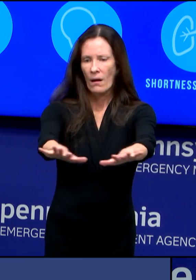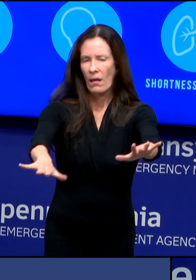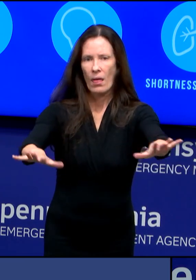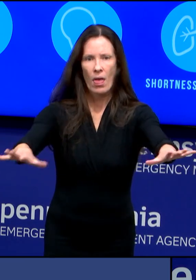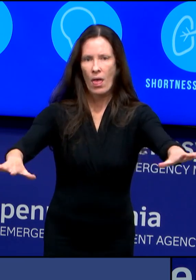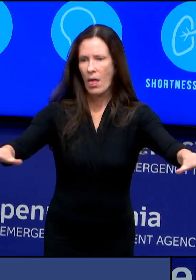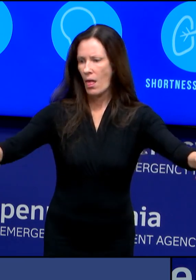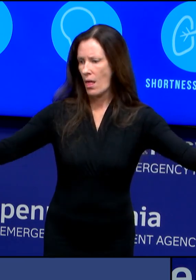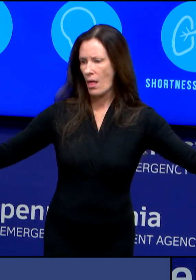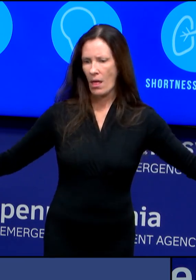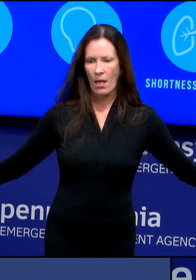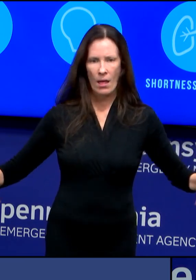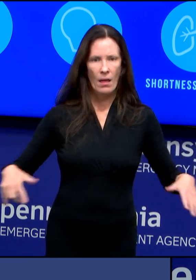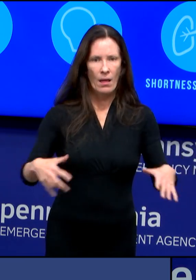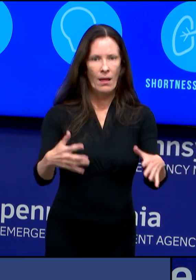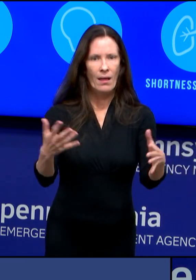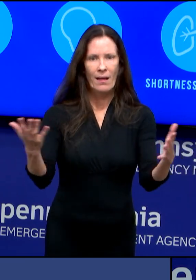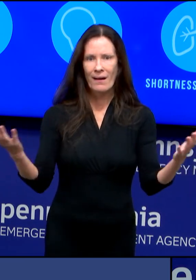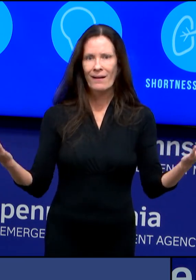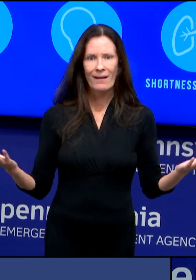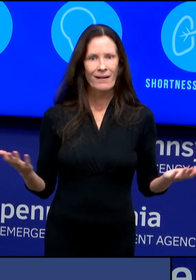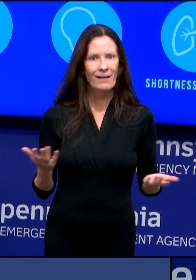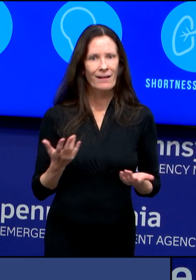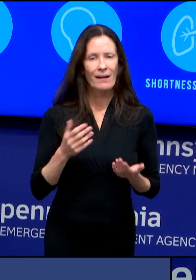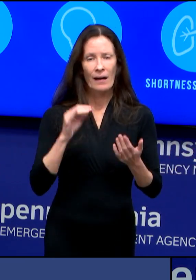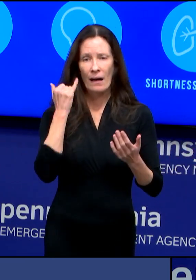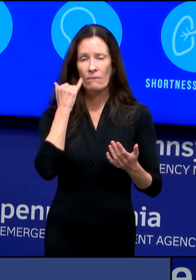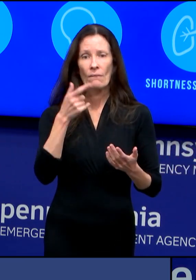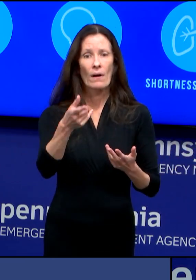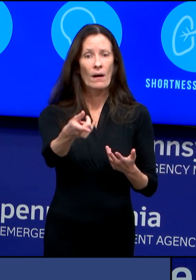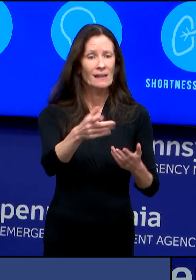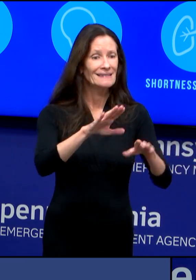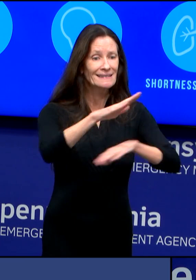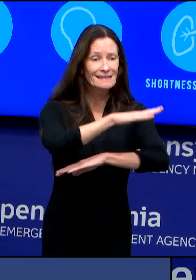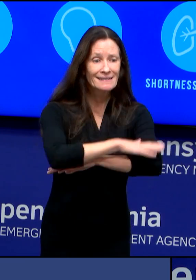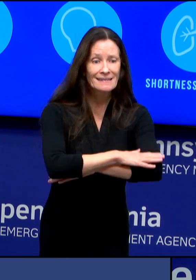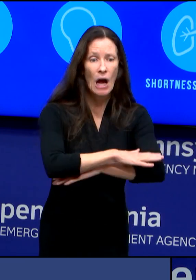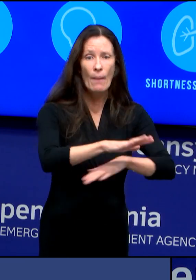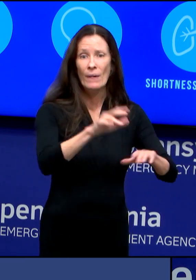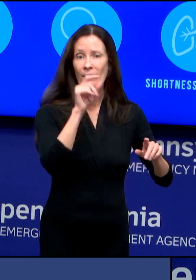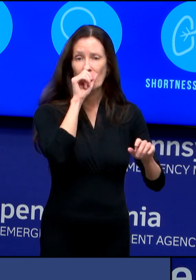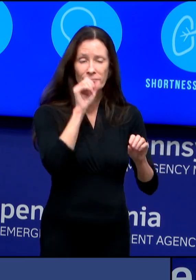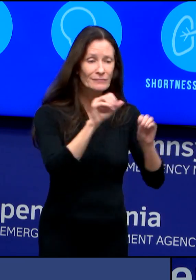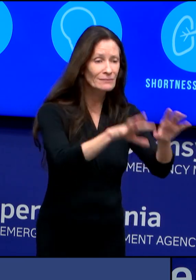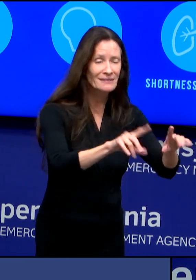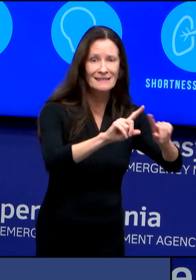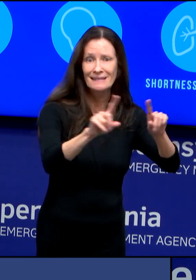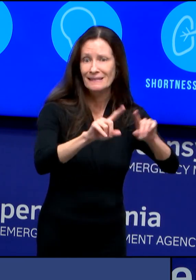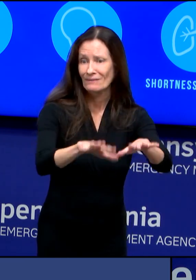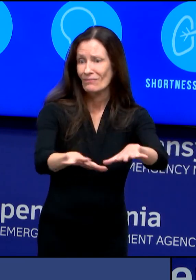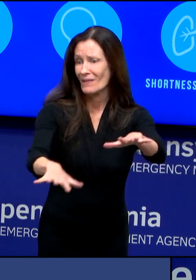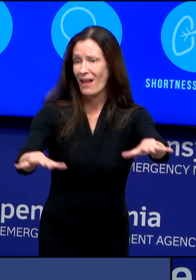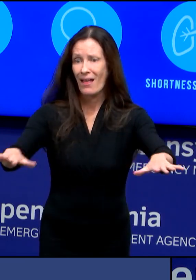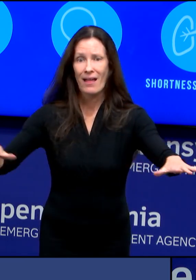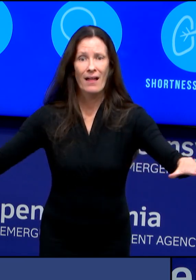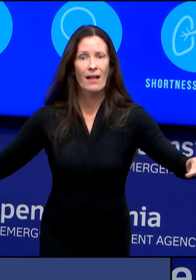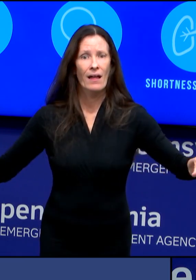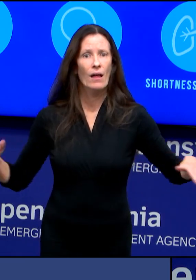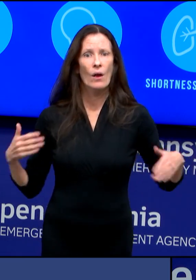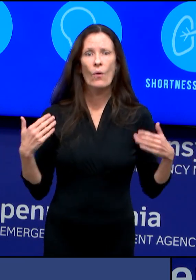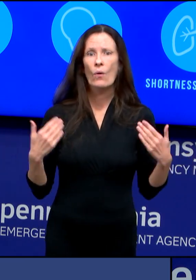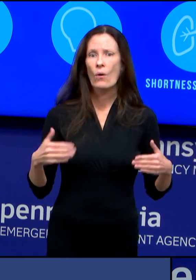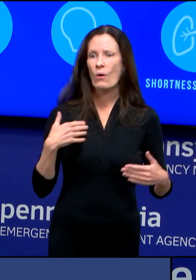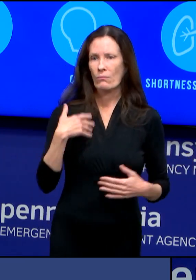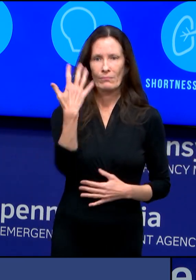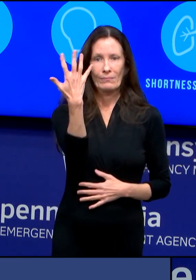us. But if they're on surfaces, they can live on various surfaces for various amounts of time. If you touch that surface and then you